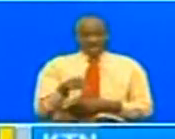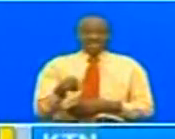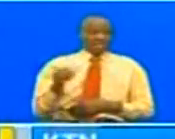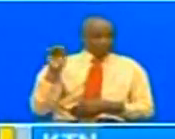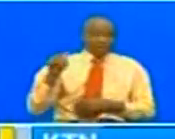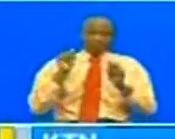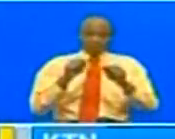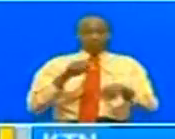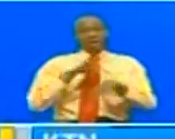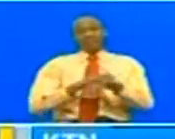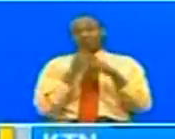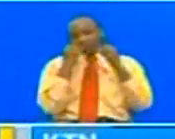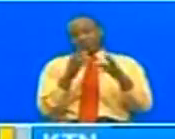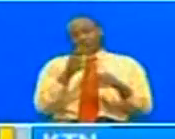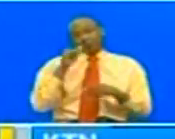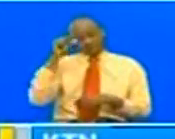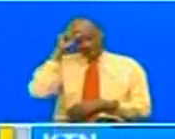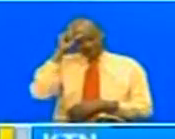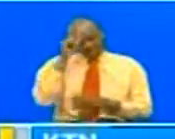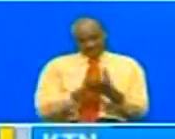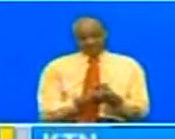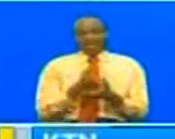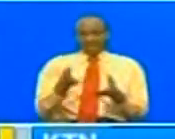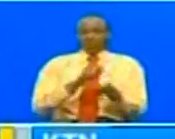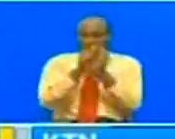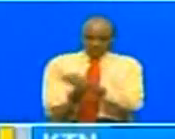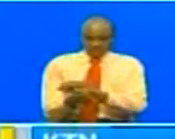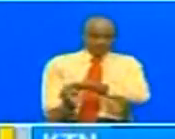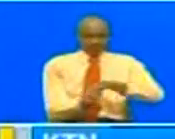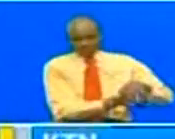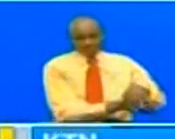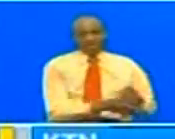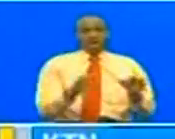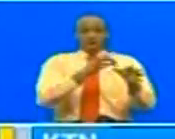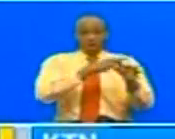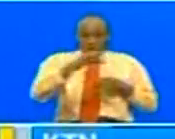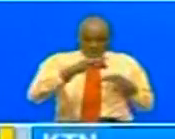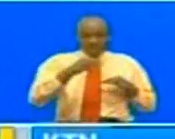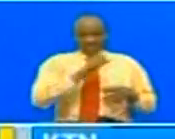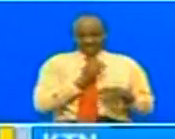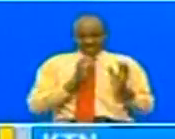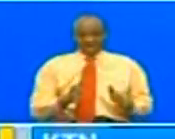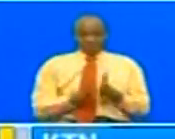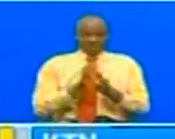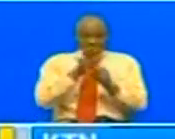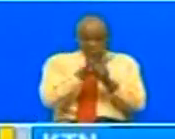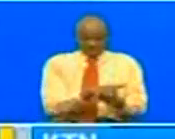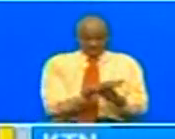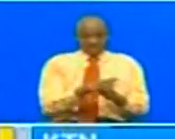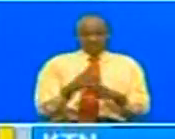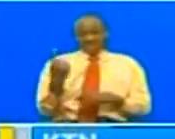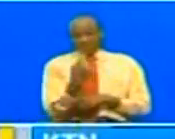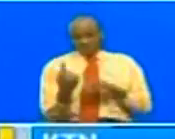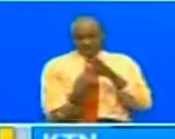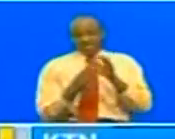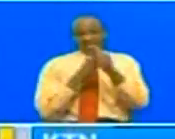able to actually get a response from the government. Let's change tack now. Cord senators led by minority leader Moses Wetangula say that